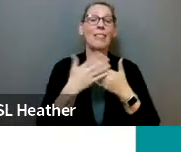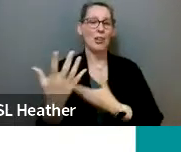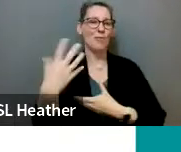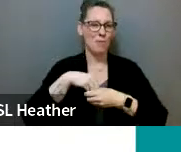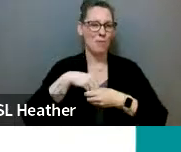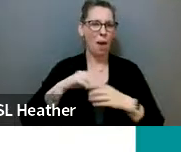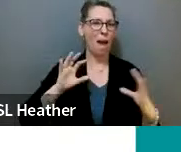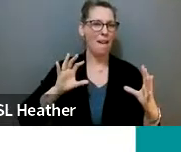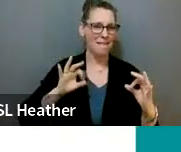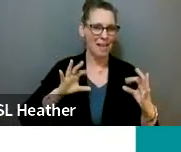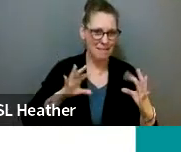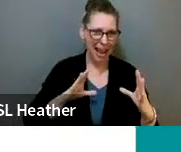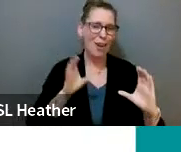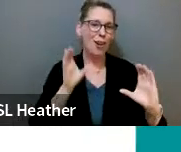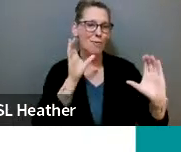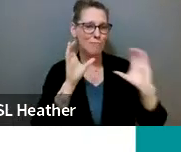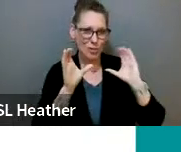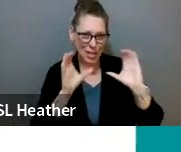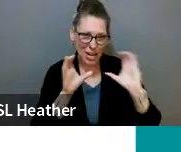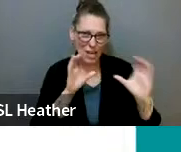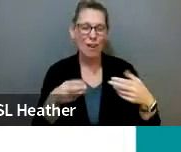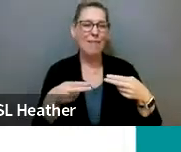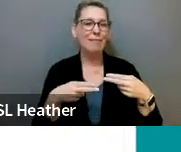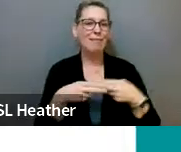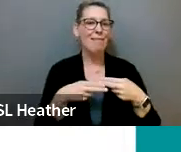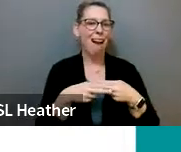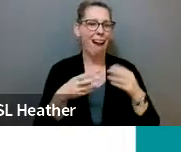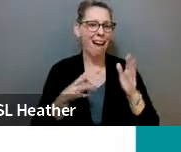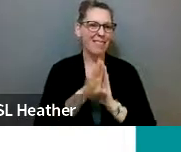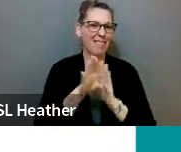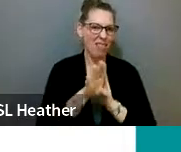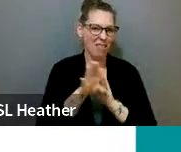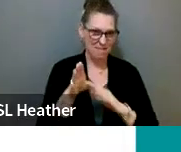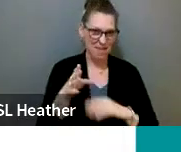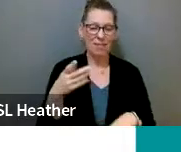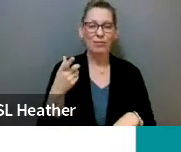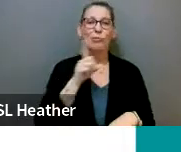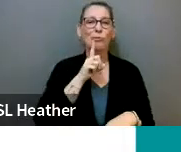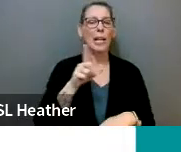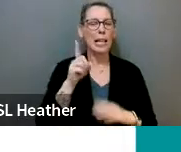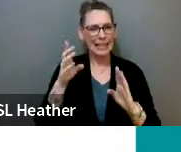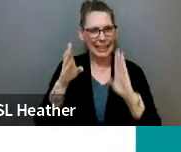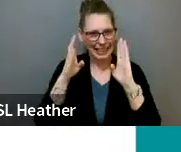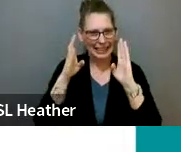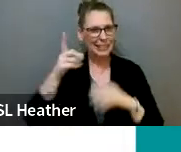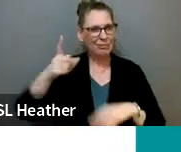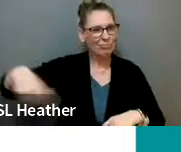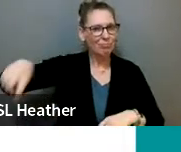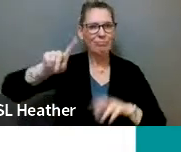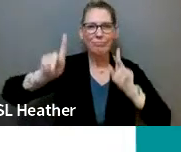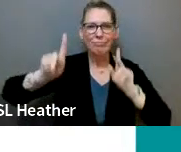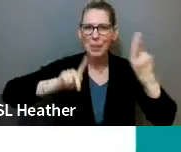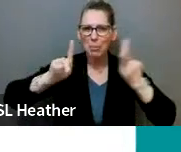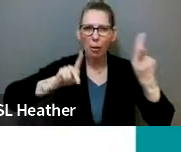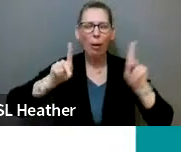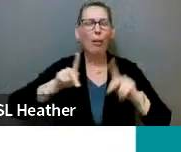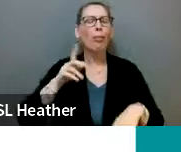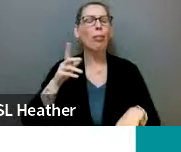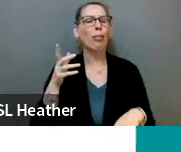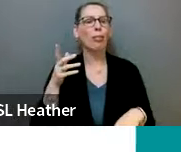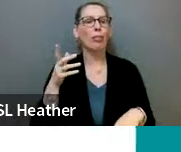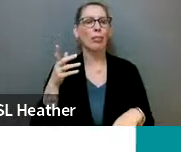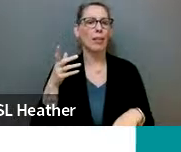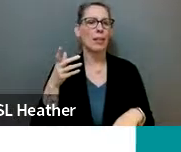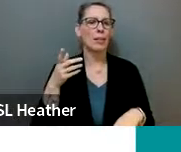feedback through communications and slide development. So really listening to folks' opinions around, oh, when